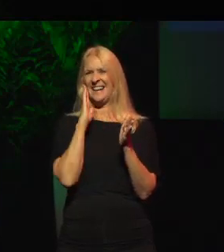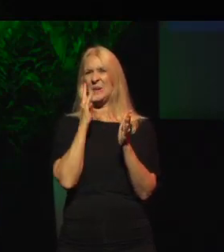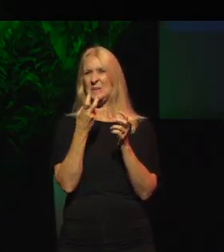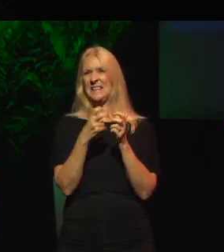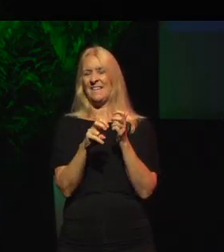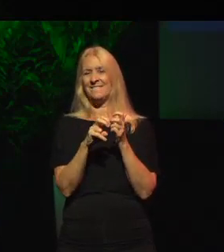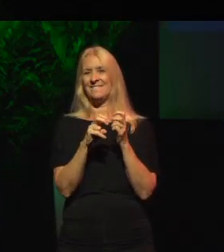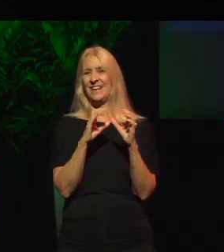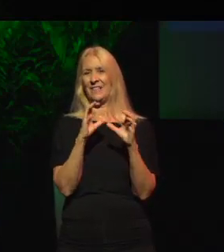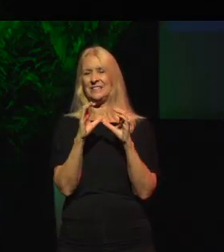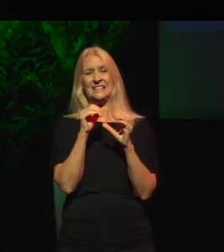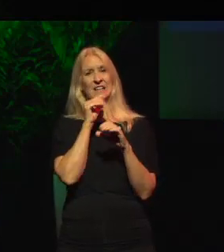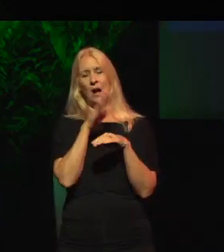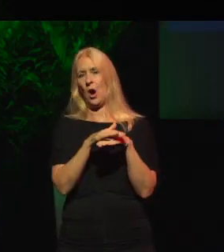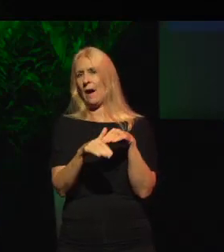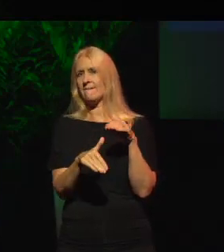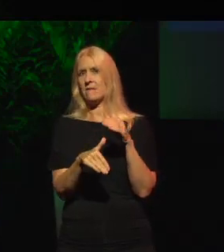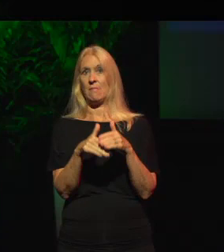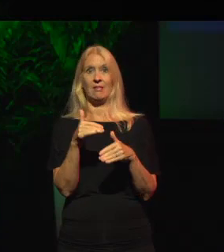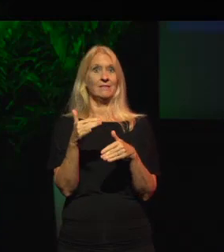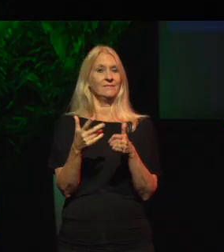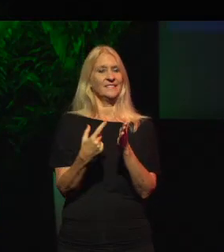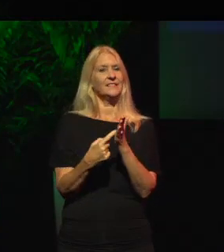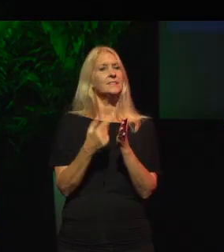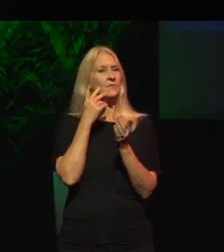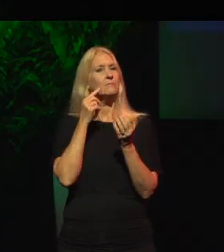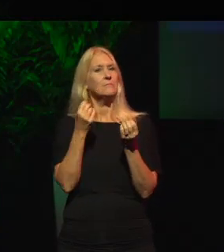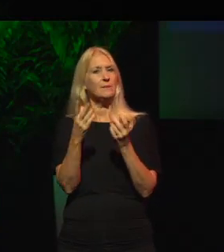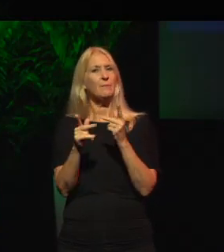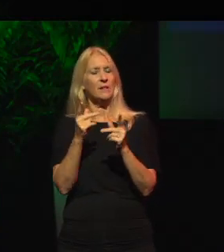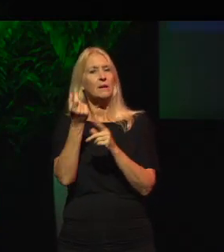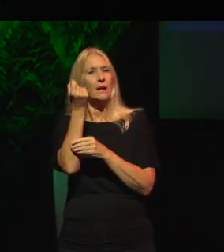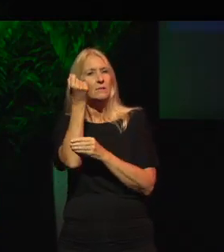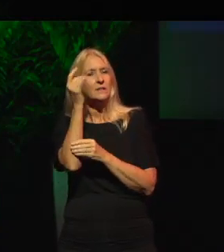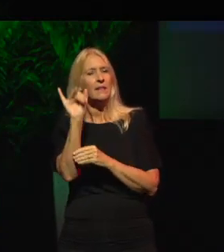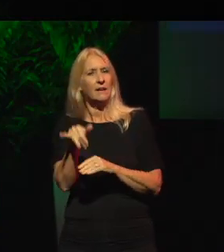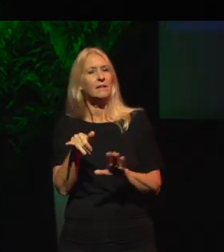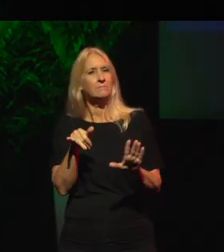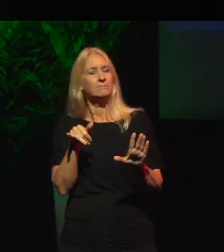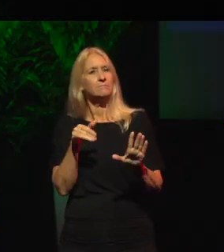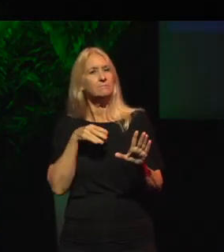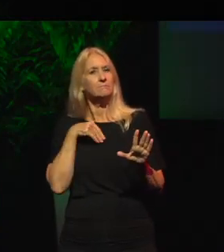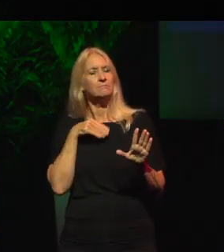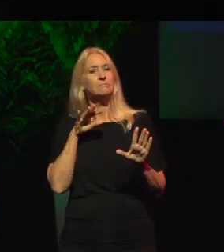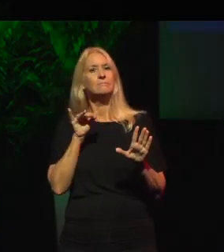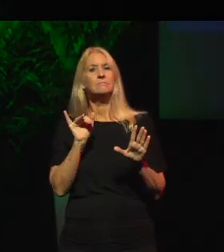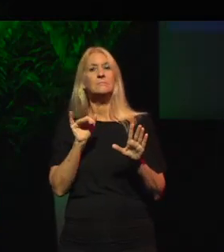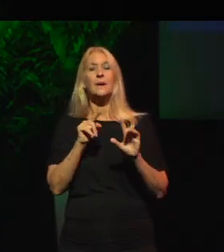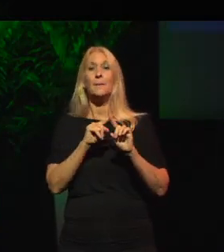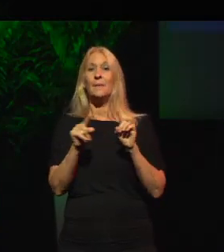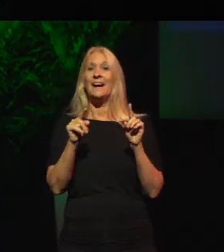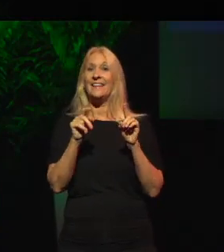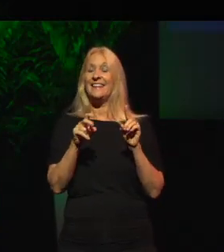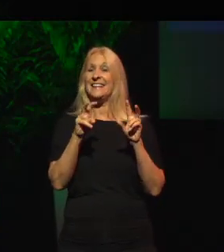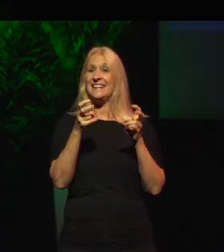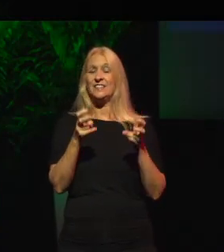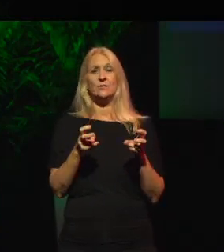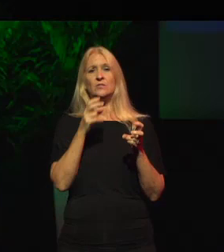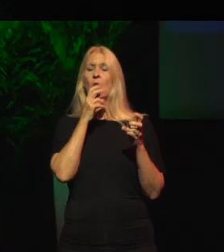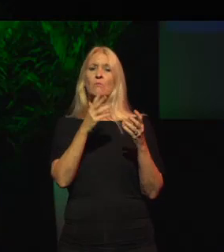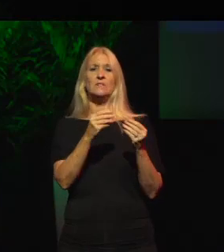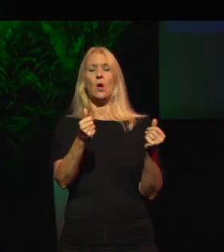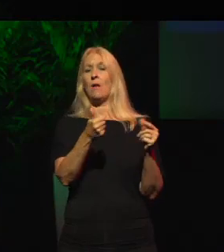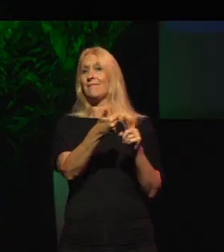and they will be uncomfortable for many. I understand that. I get that. However, these issues don't resolve